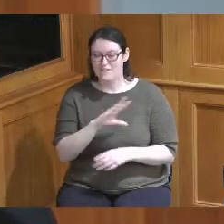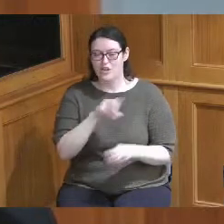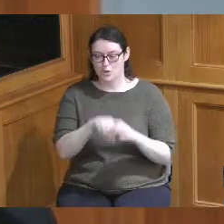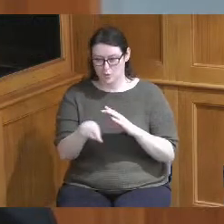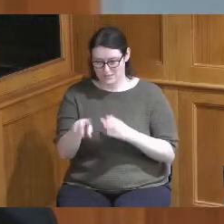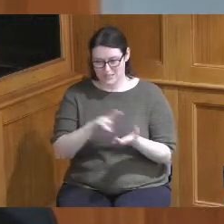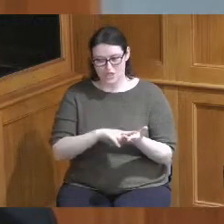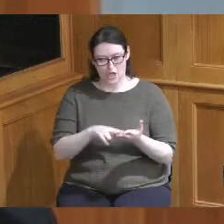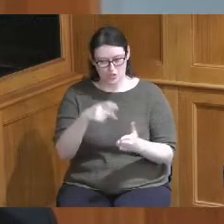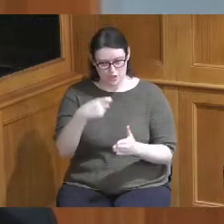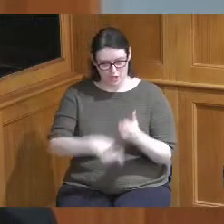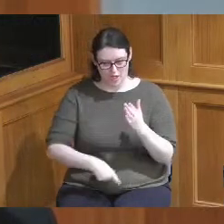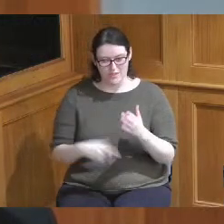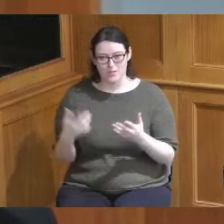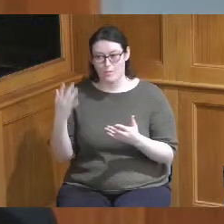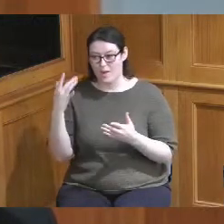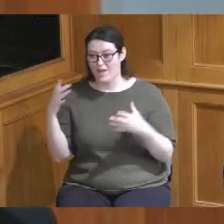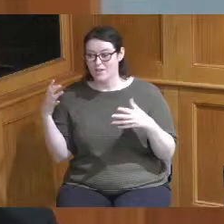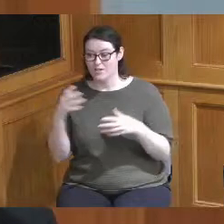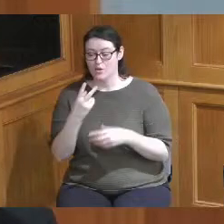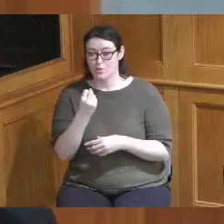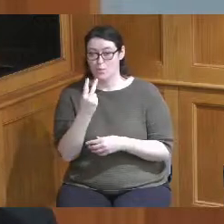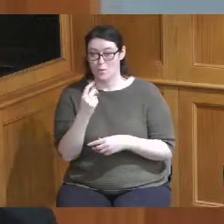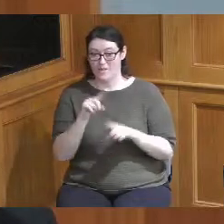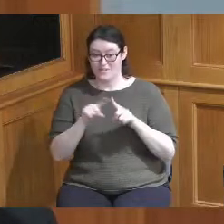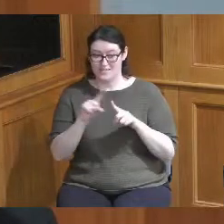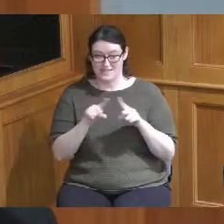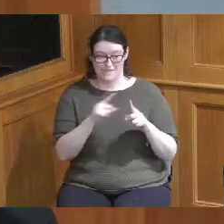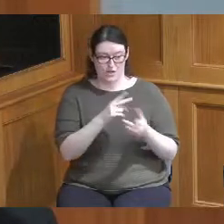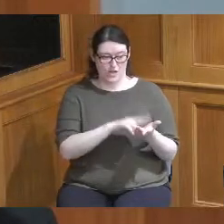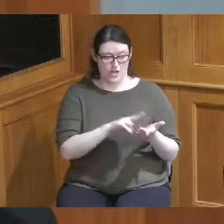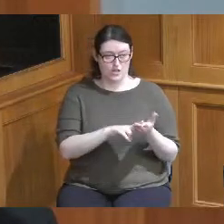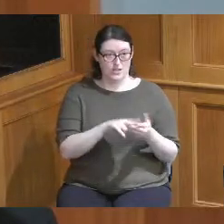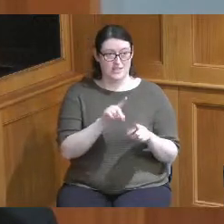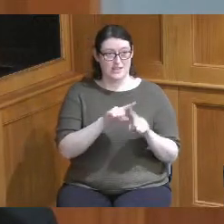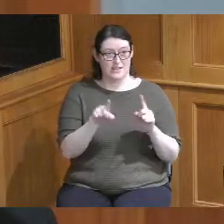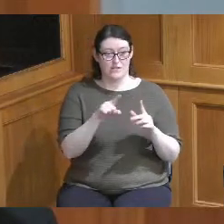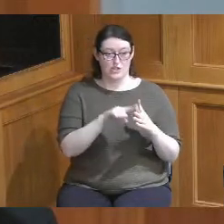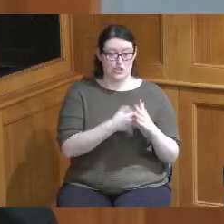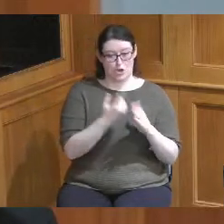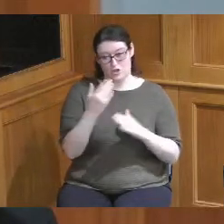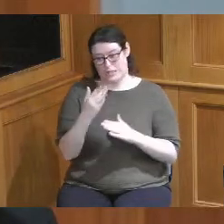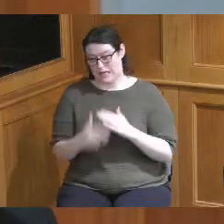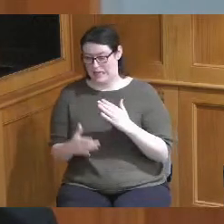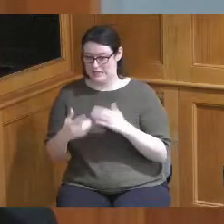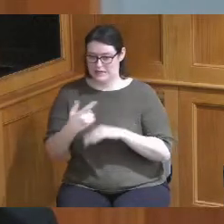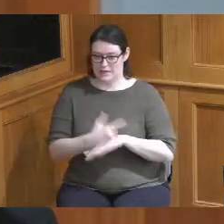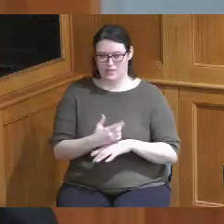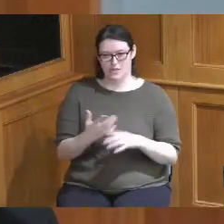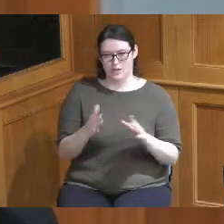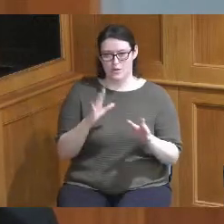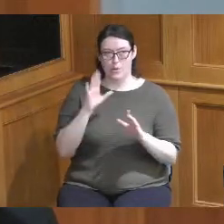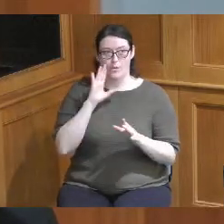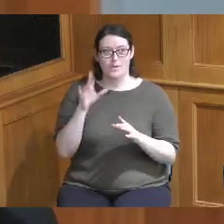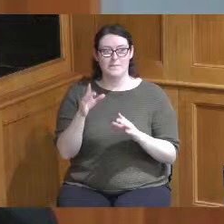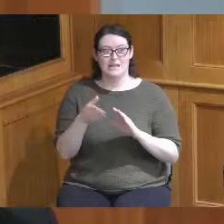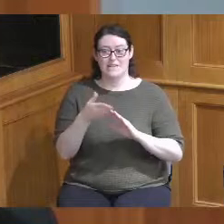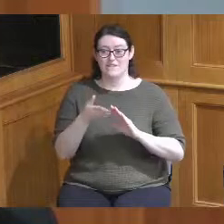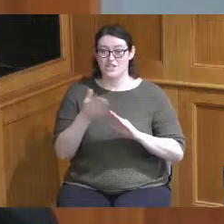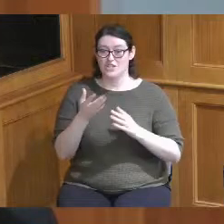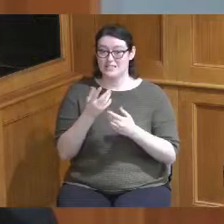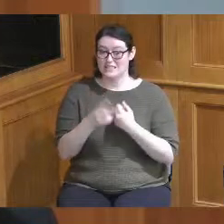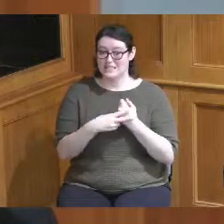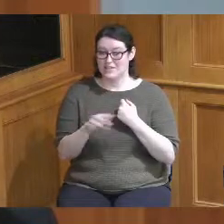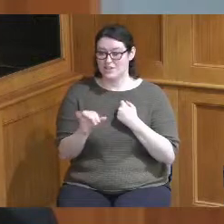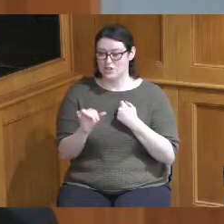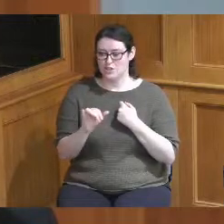contract because they're consolidating 12 different contracts with all different starts and end dates. There's efficiency savings to be made here just in terms